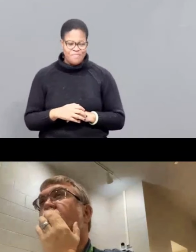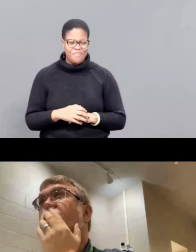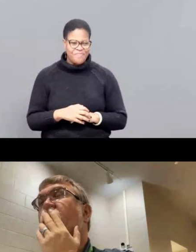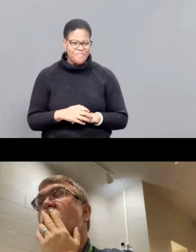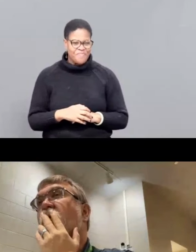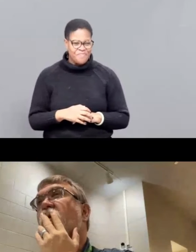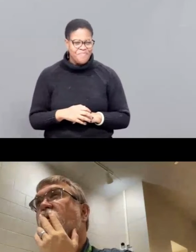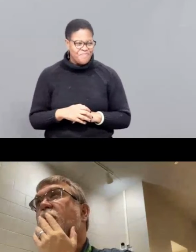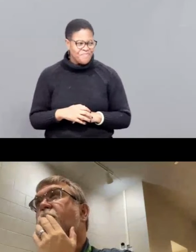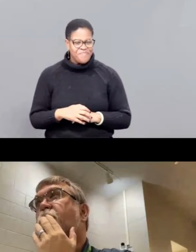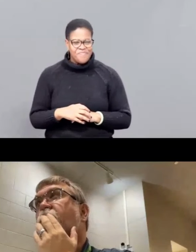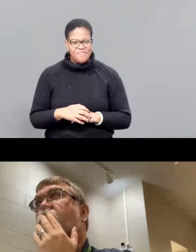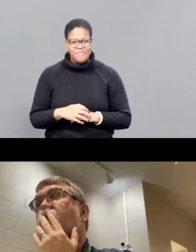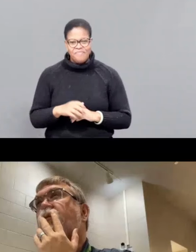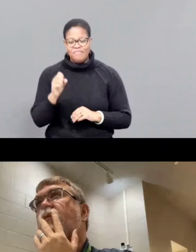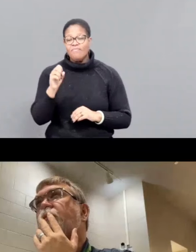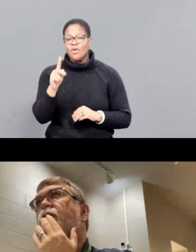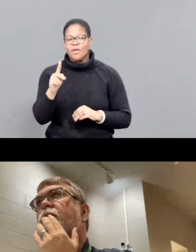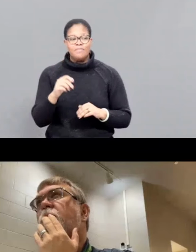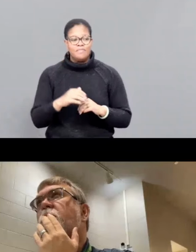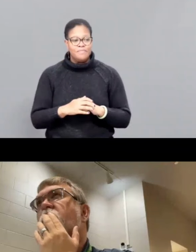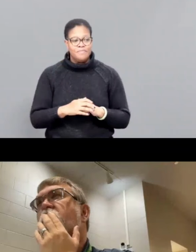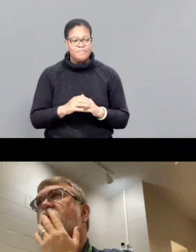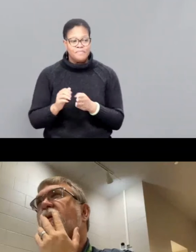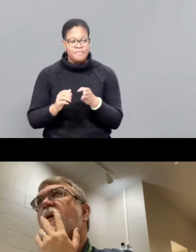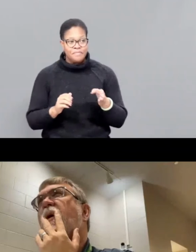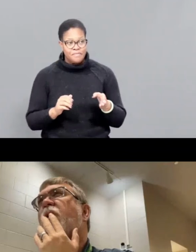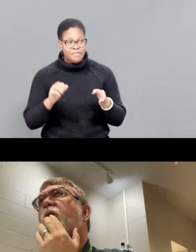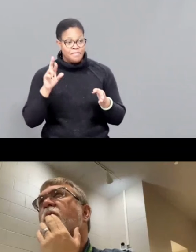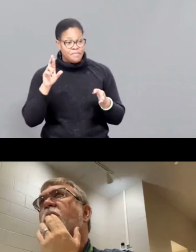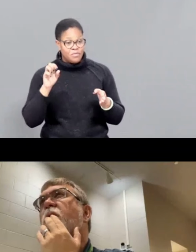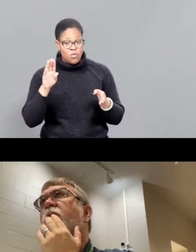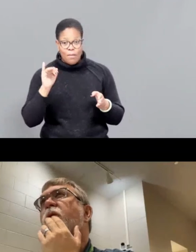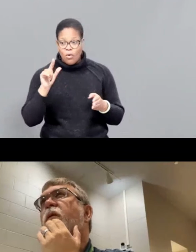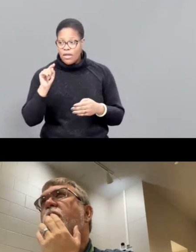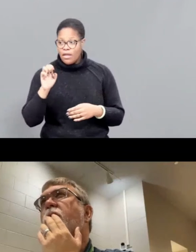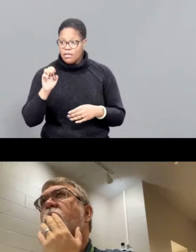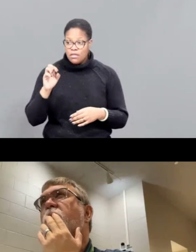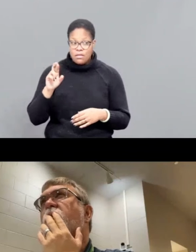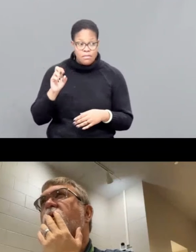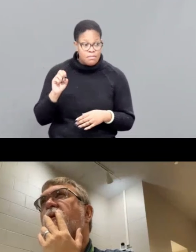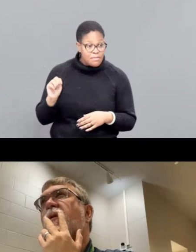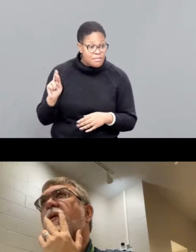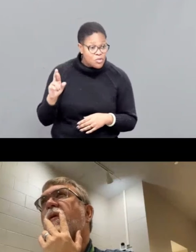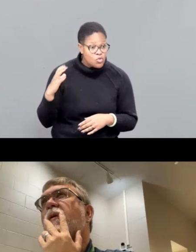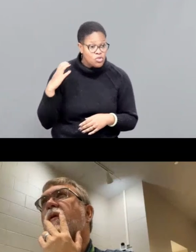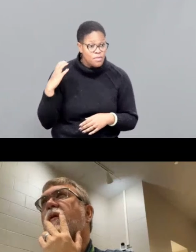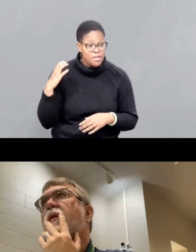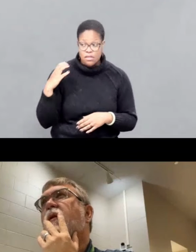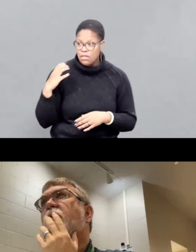Good. Okay, and then next, yes. Mr. Chairman, Yes, sorry, Ron.